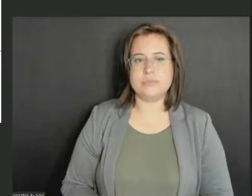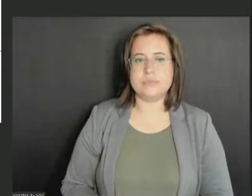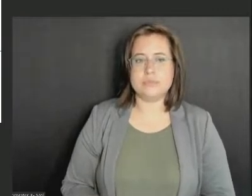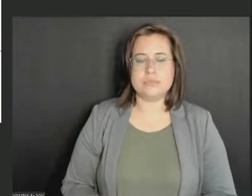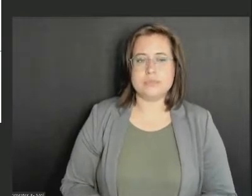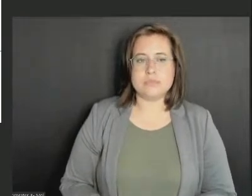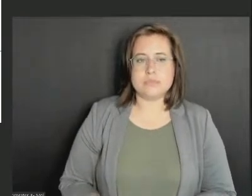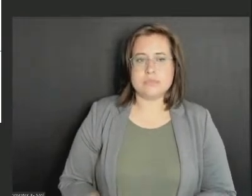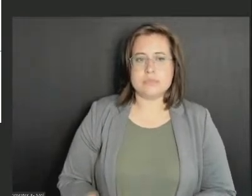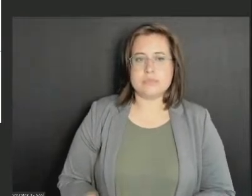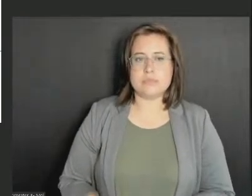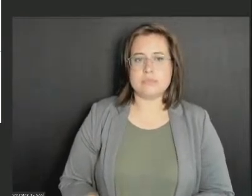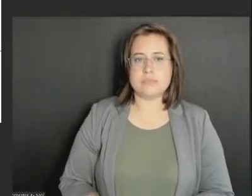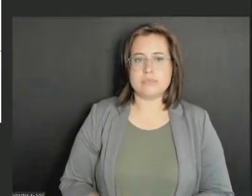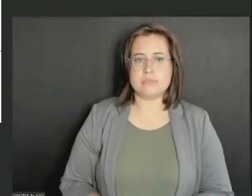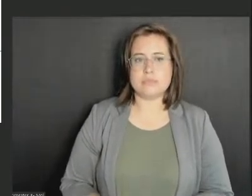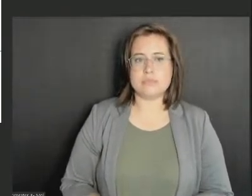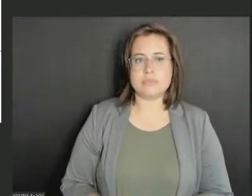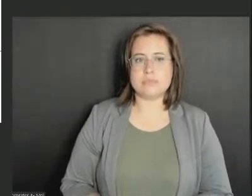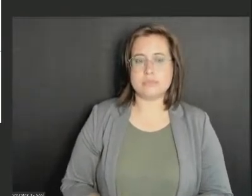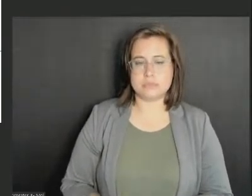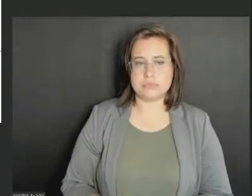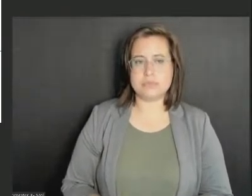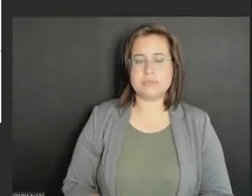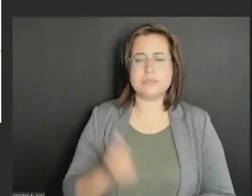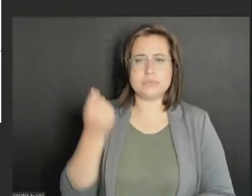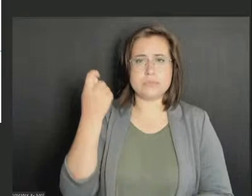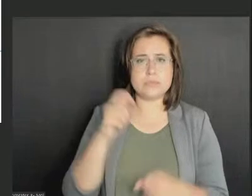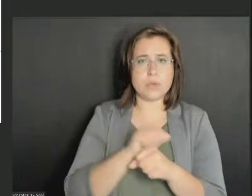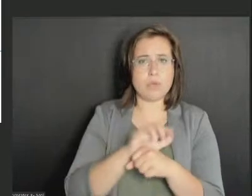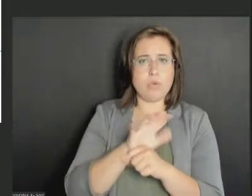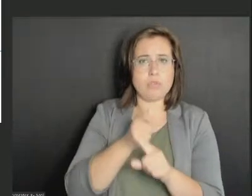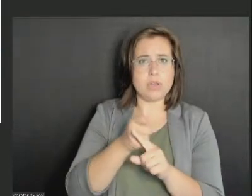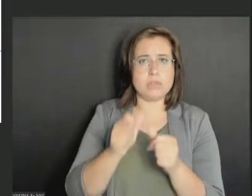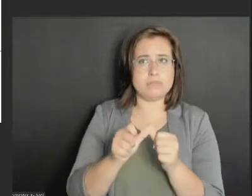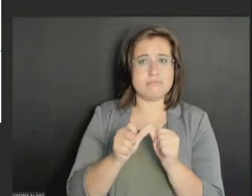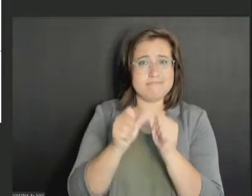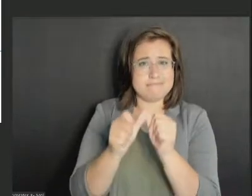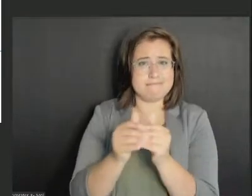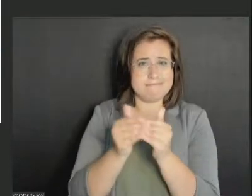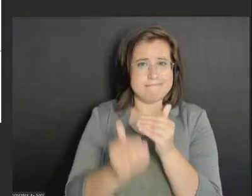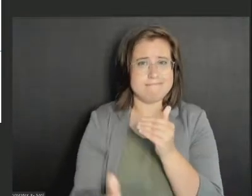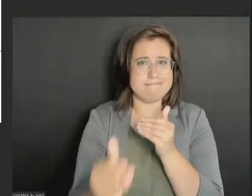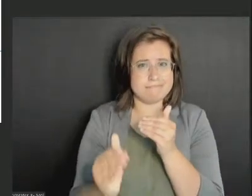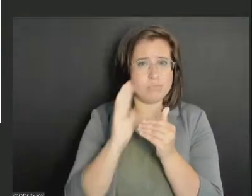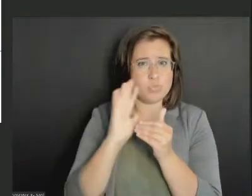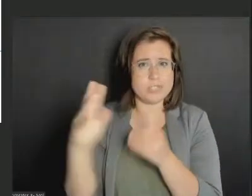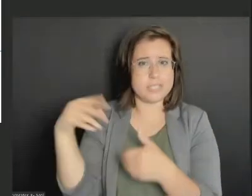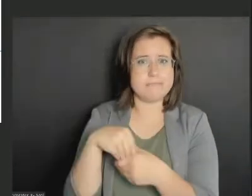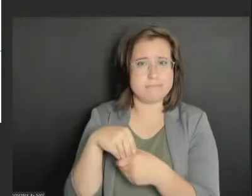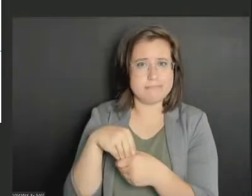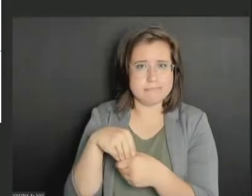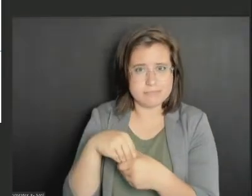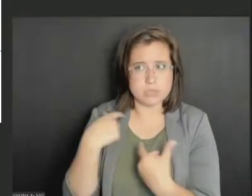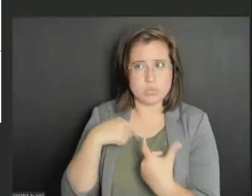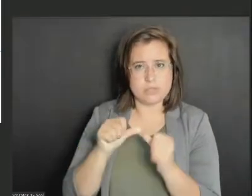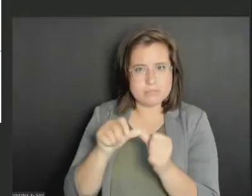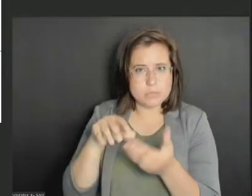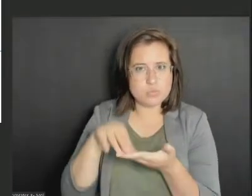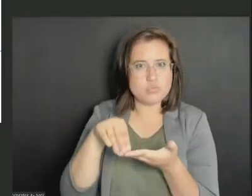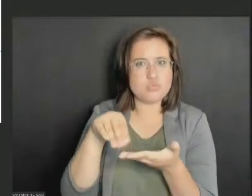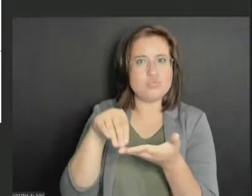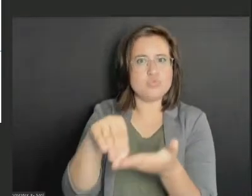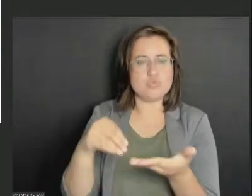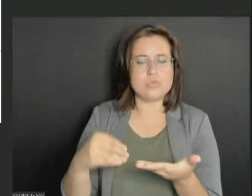In recognizing the lasting impacts of COVID and the information we are continuing to learn about those impacts, we recommend the